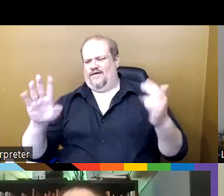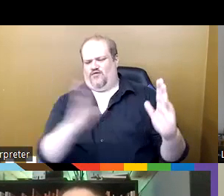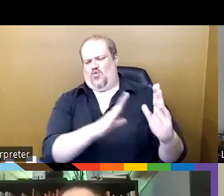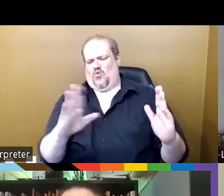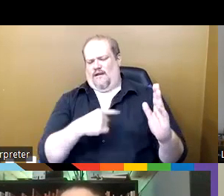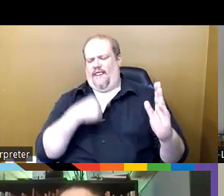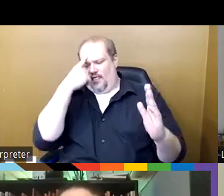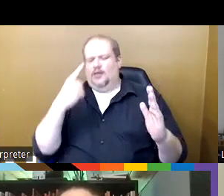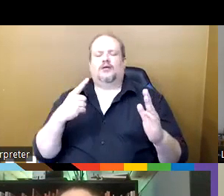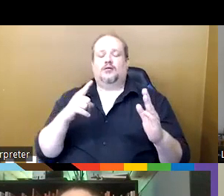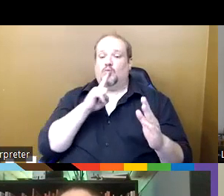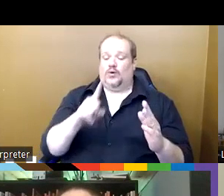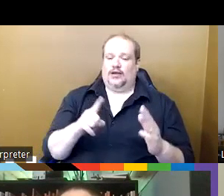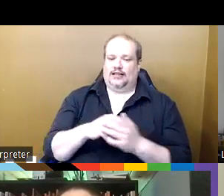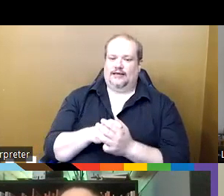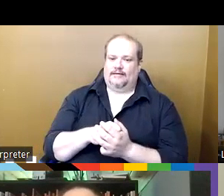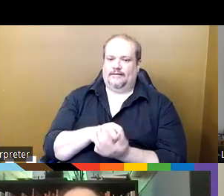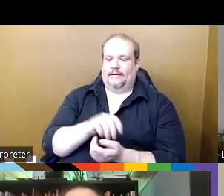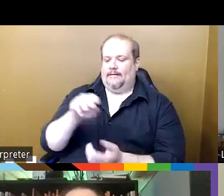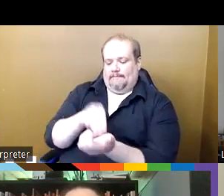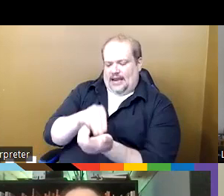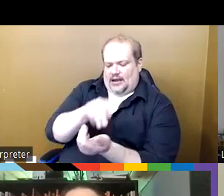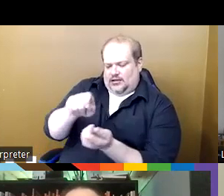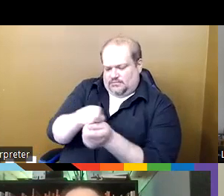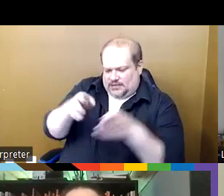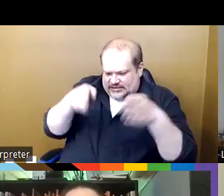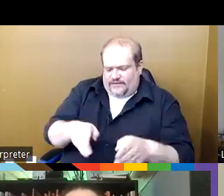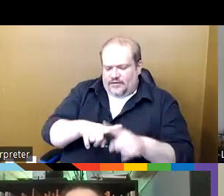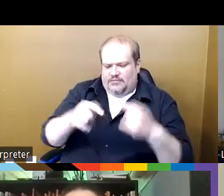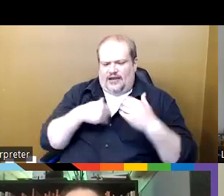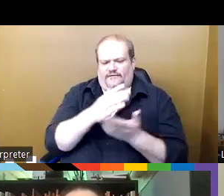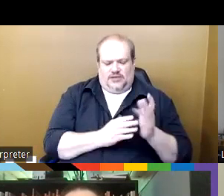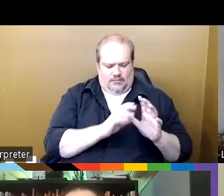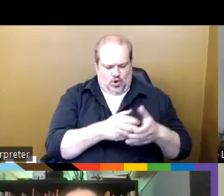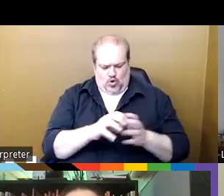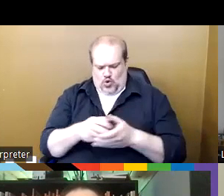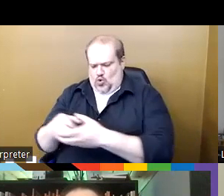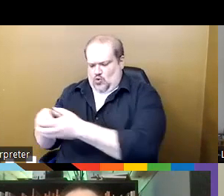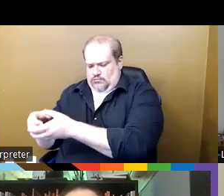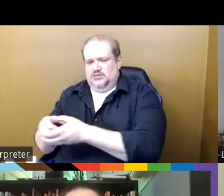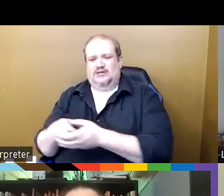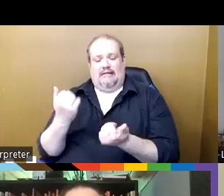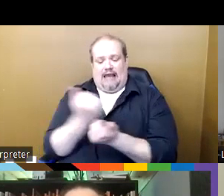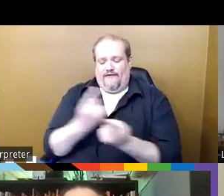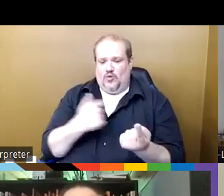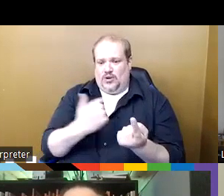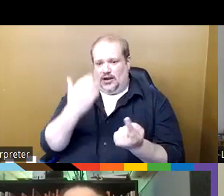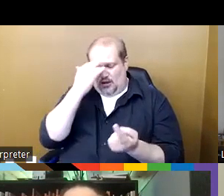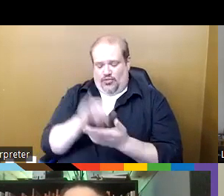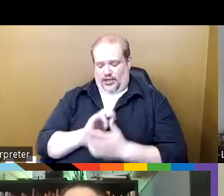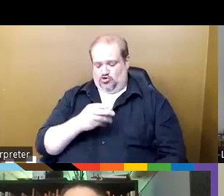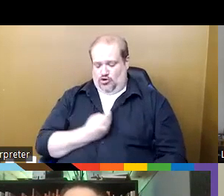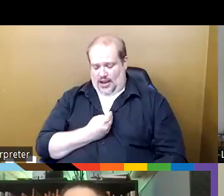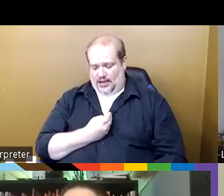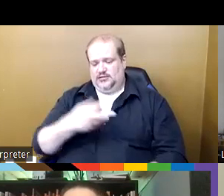And it is medical specific, but I think they do some groups. And everyone that I know who's trans, who's